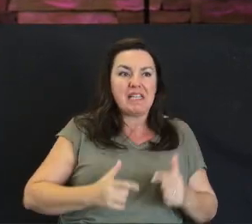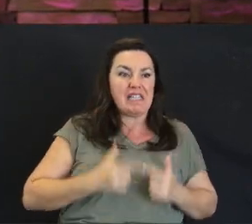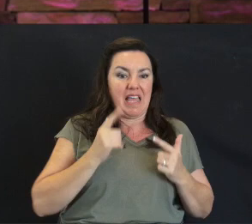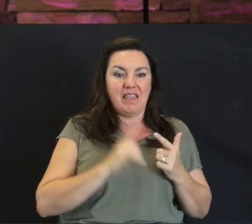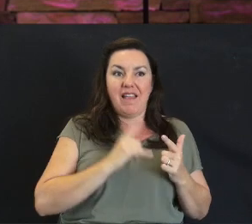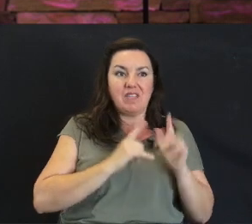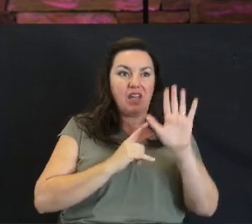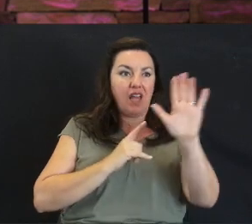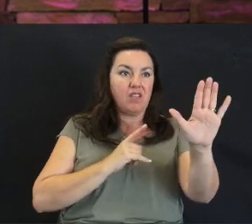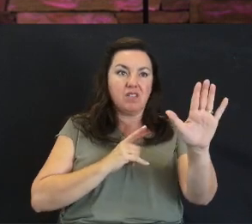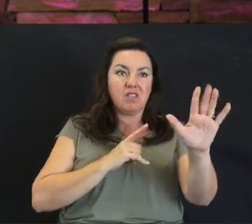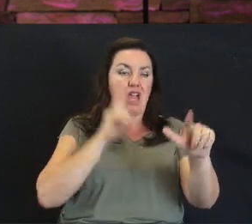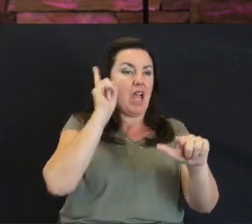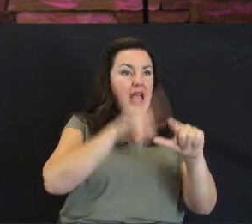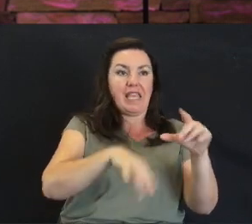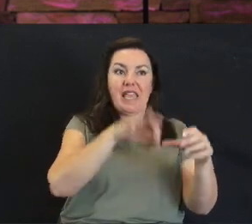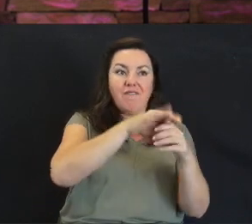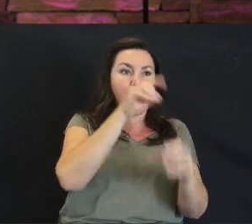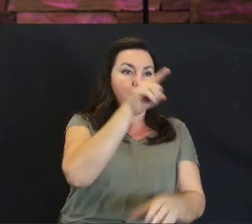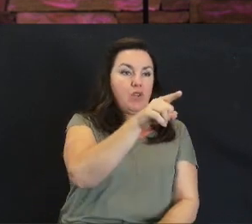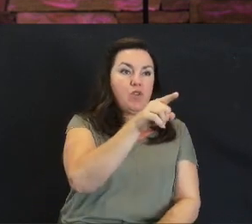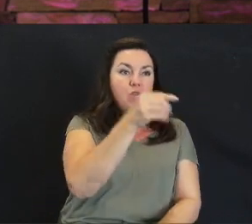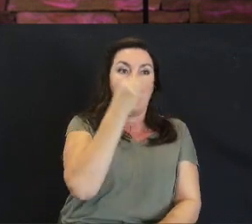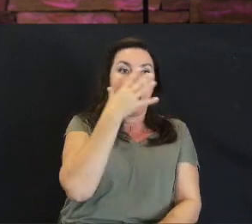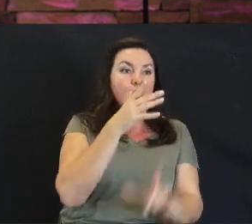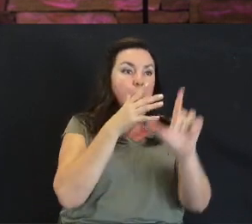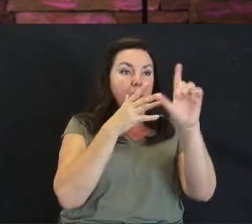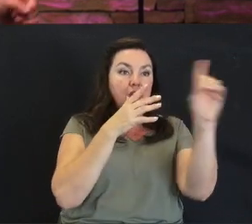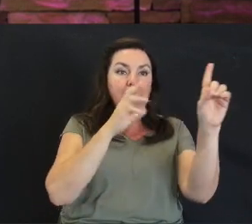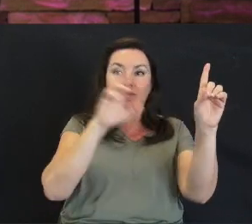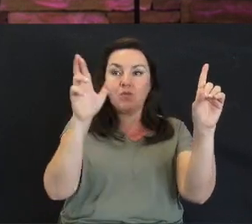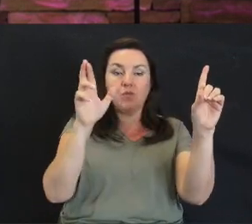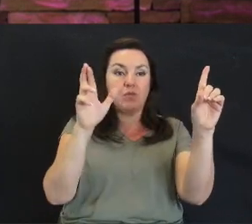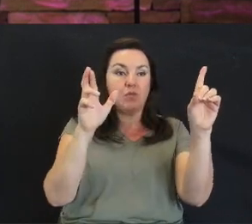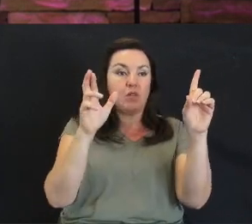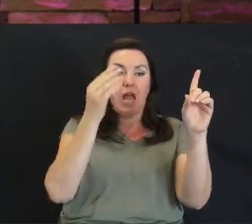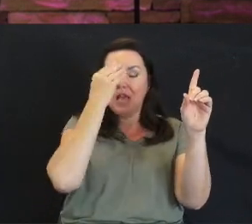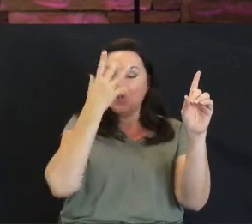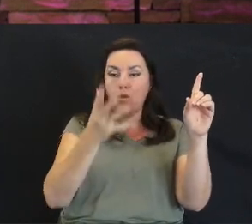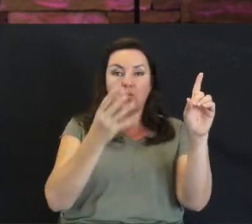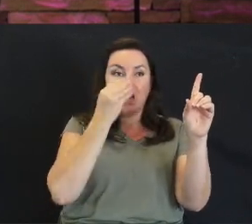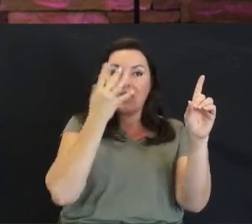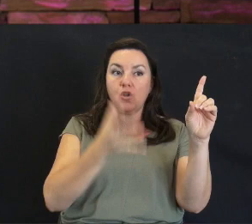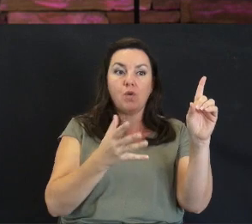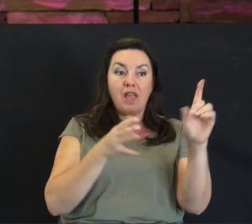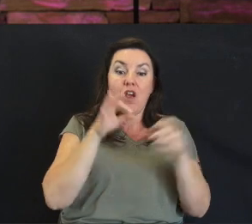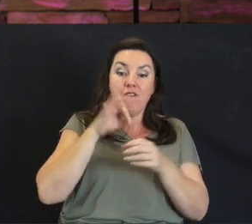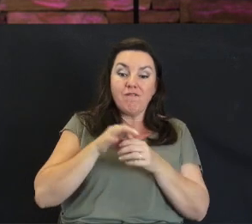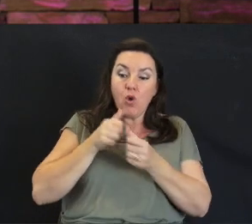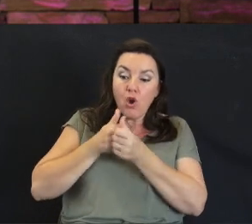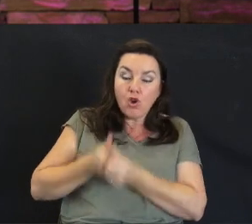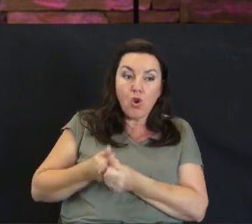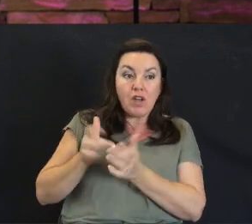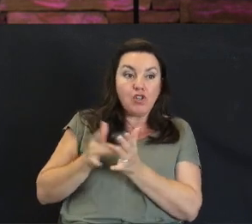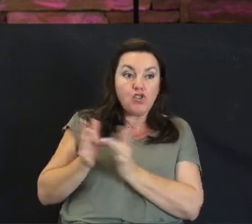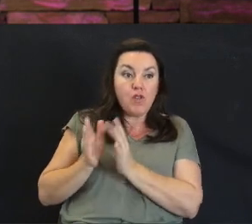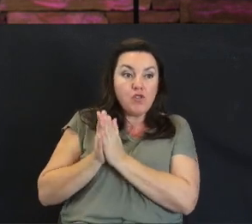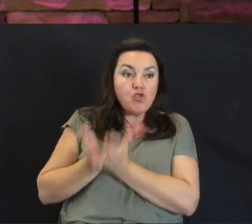politician You should not Or cannot vote for And I don't care If they're Democrat or Republican Where you land Vote according to the scriptures